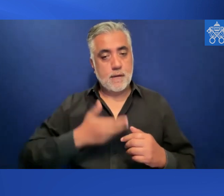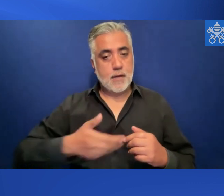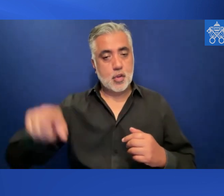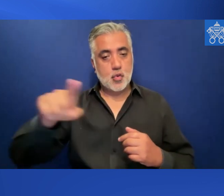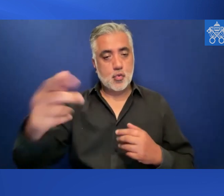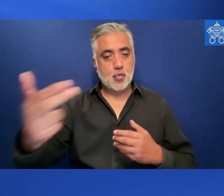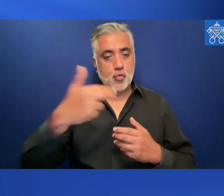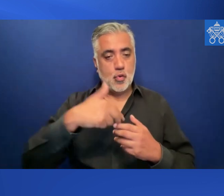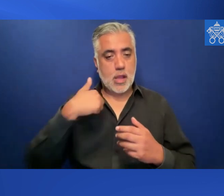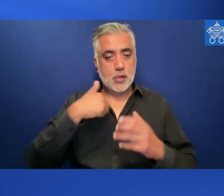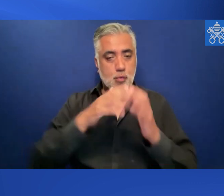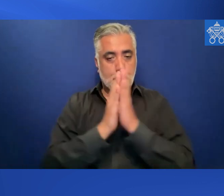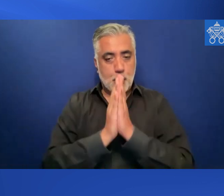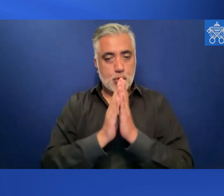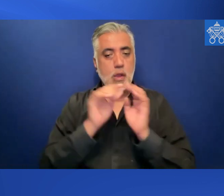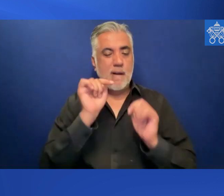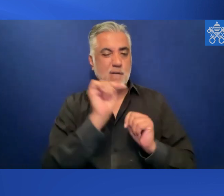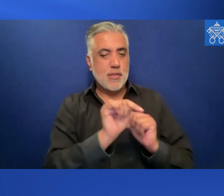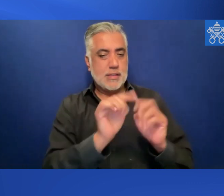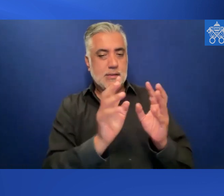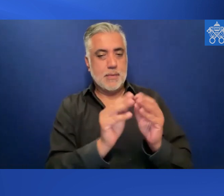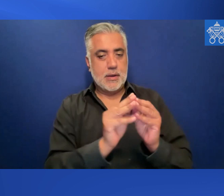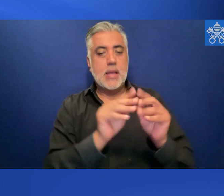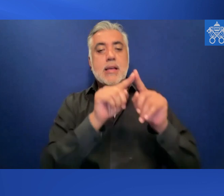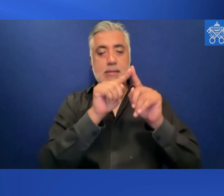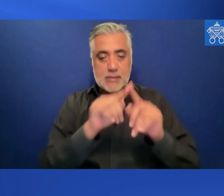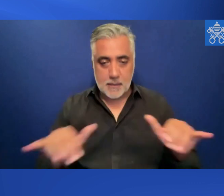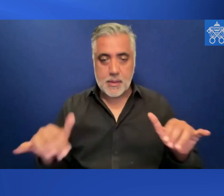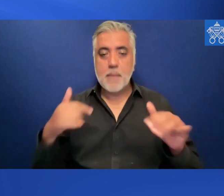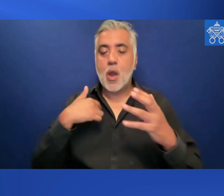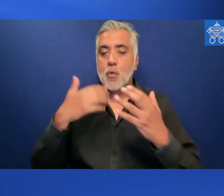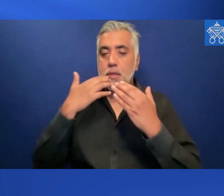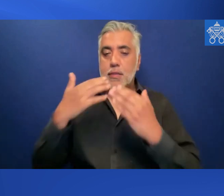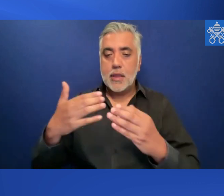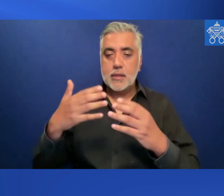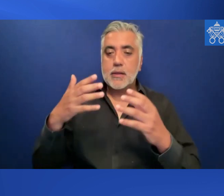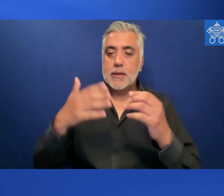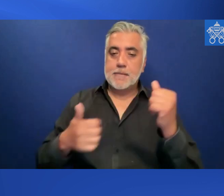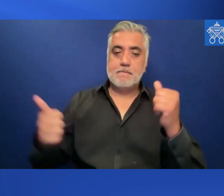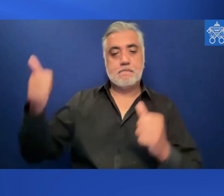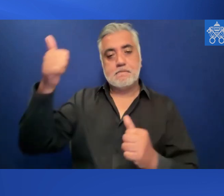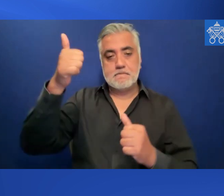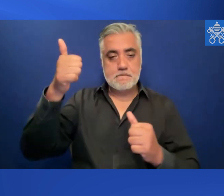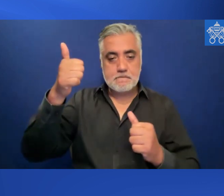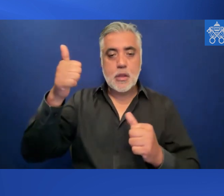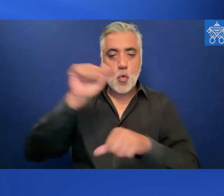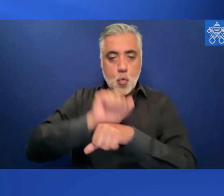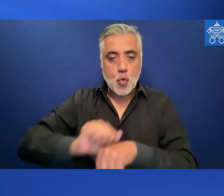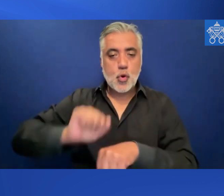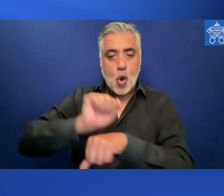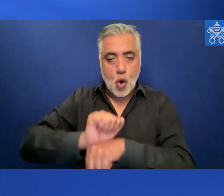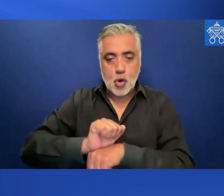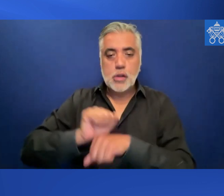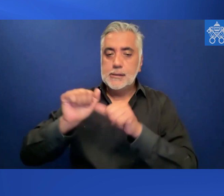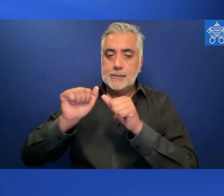I would like to invite you then to accompany me with your prayers for this meeting. At the same time, I would like to thank the religious and civil authorities